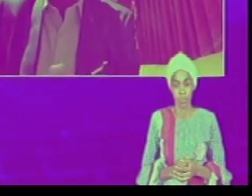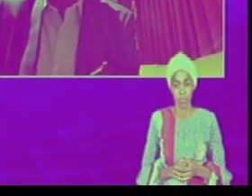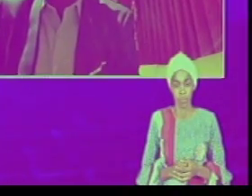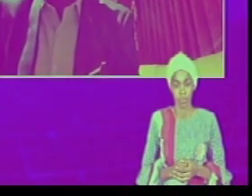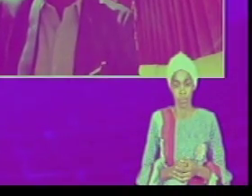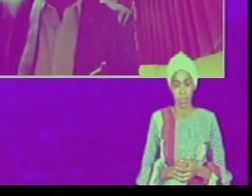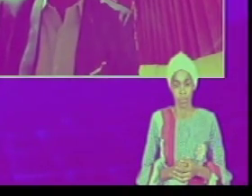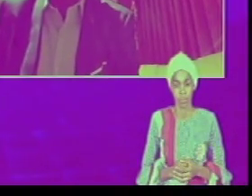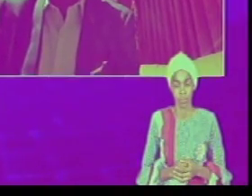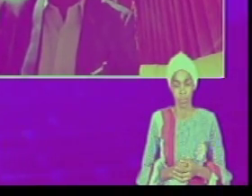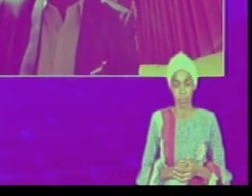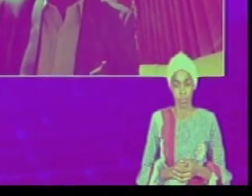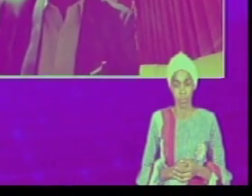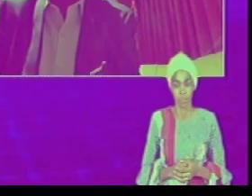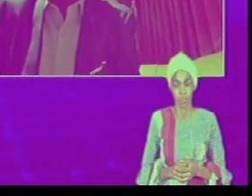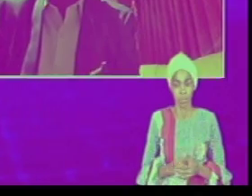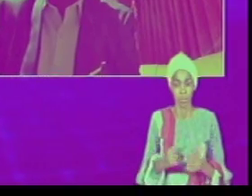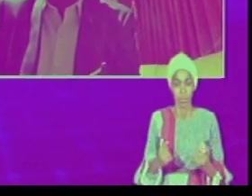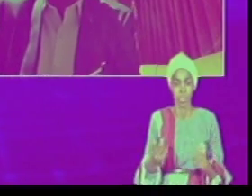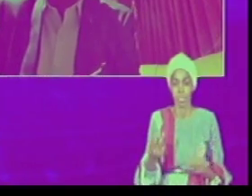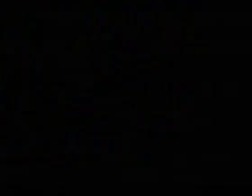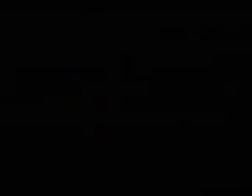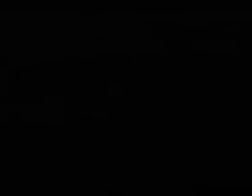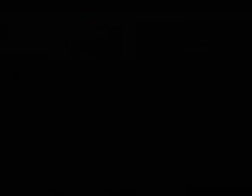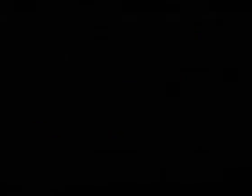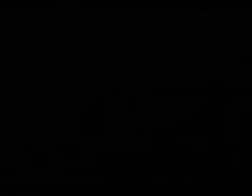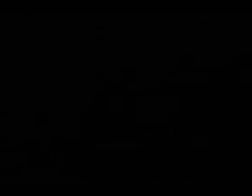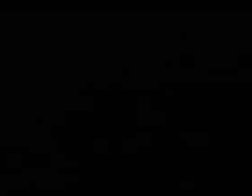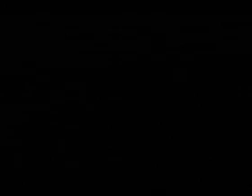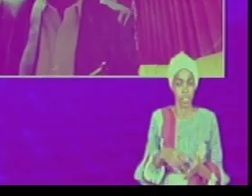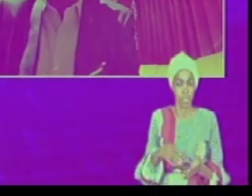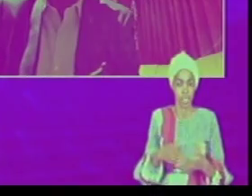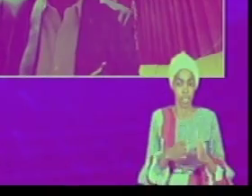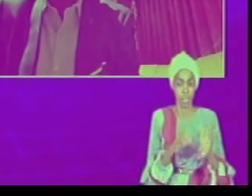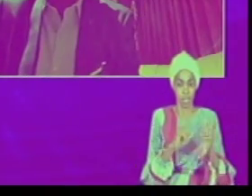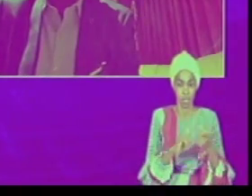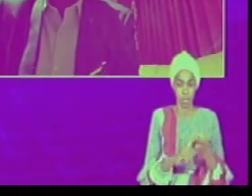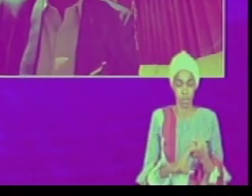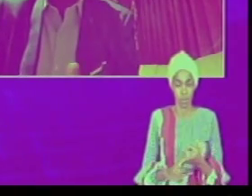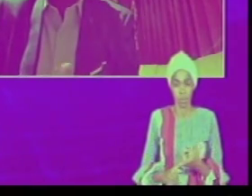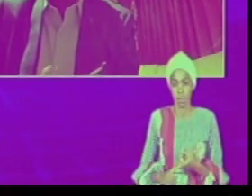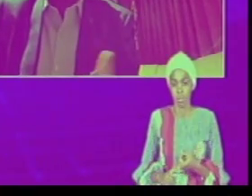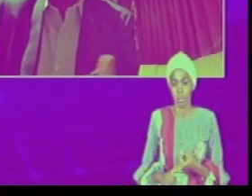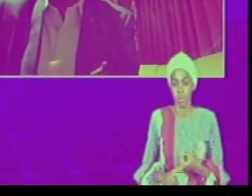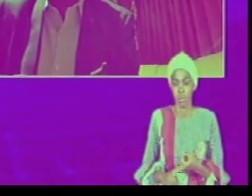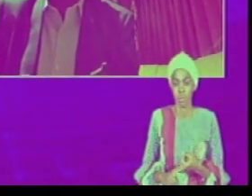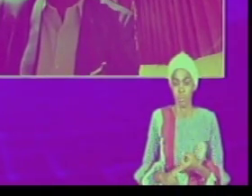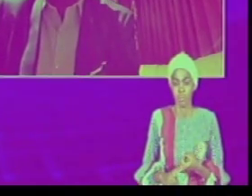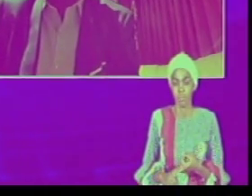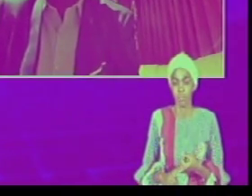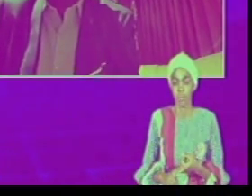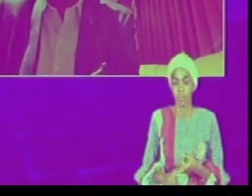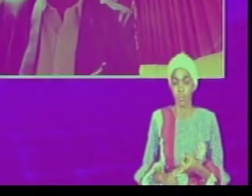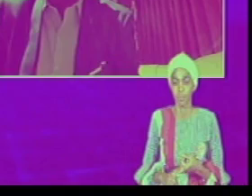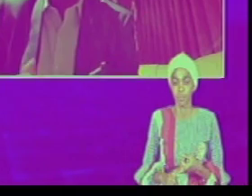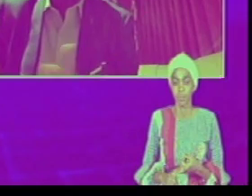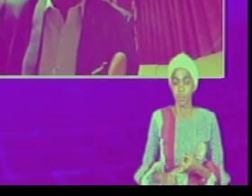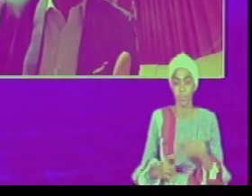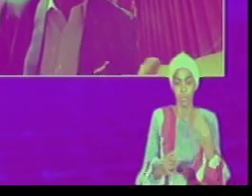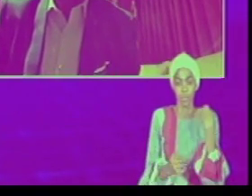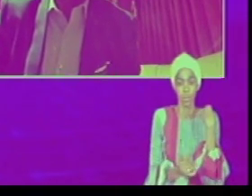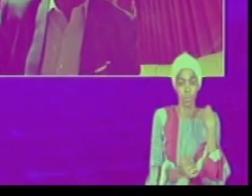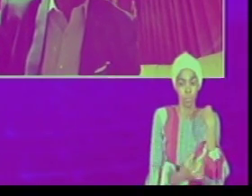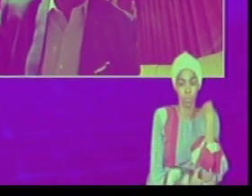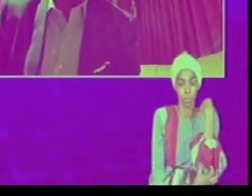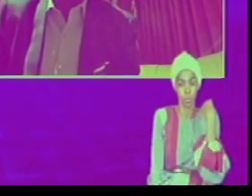the consequences and the violence associated with it, religious as well as political repression. I mean,